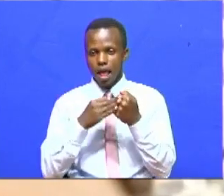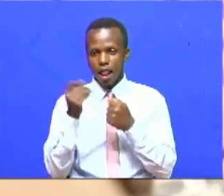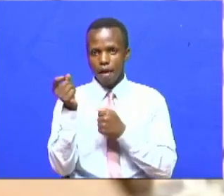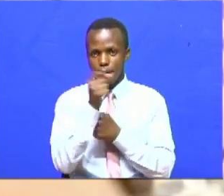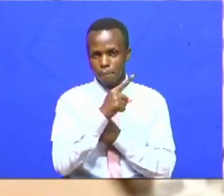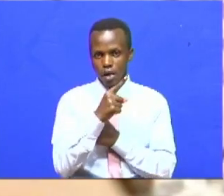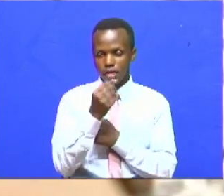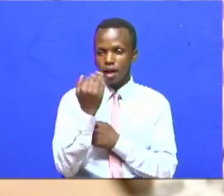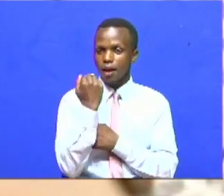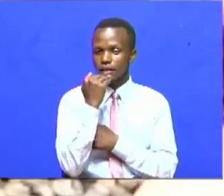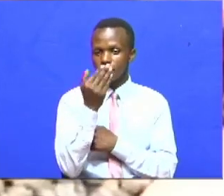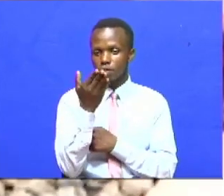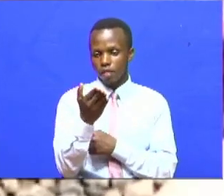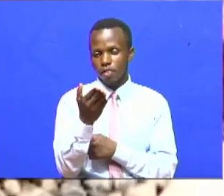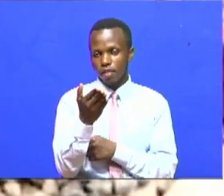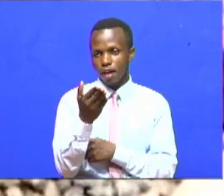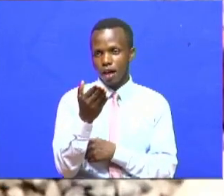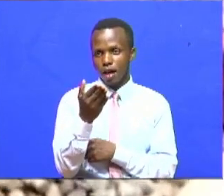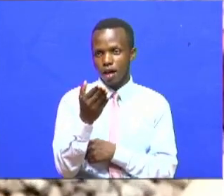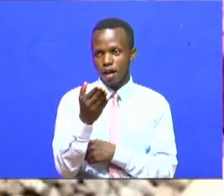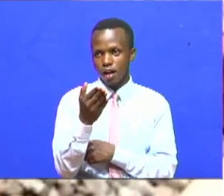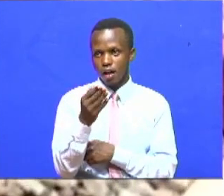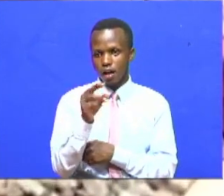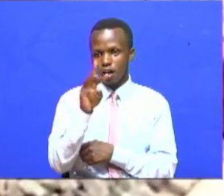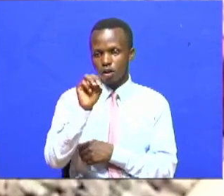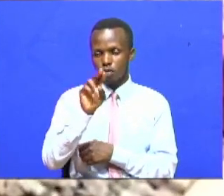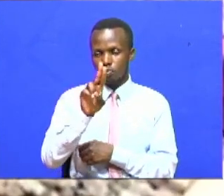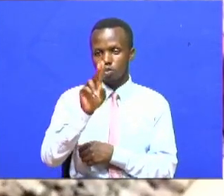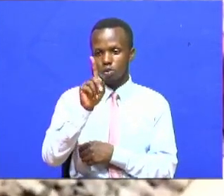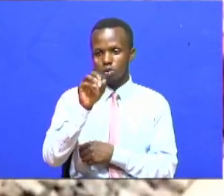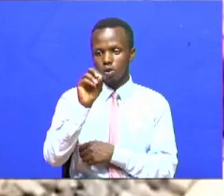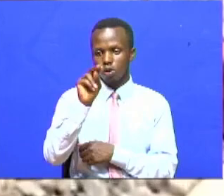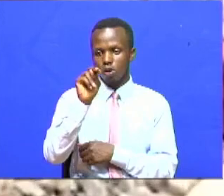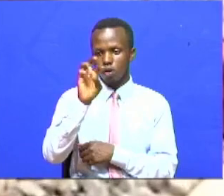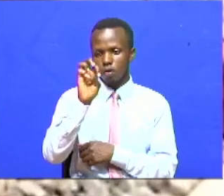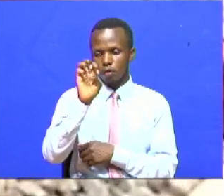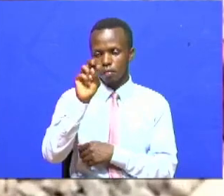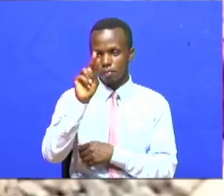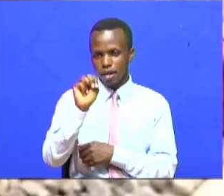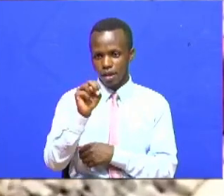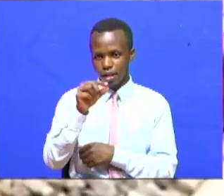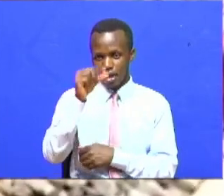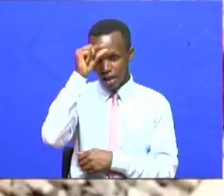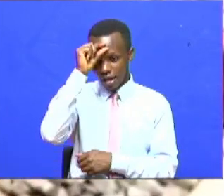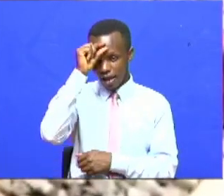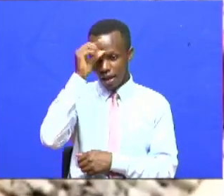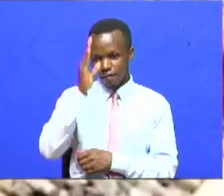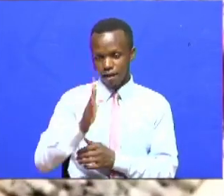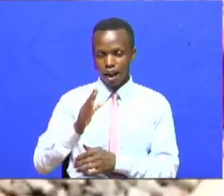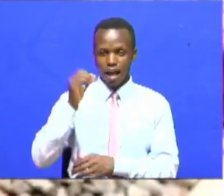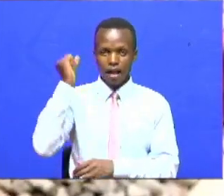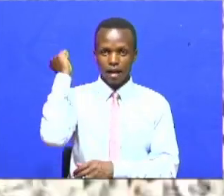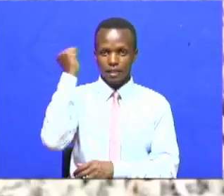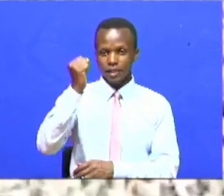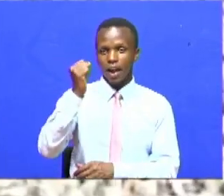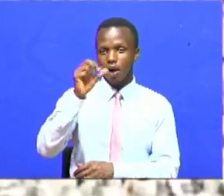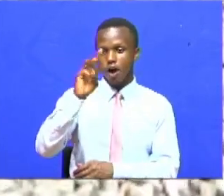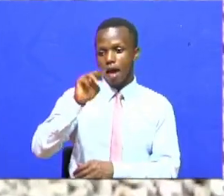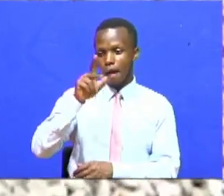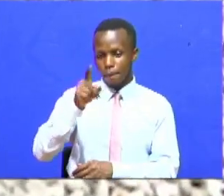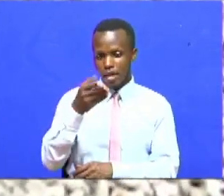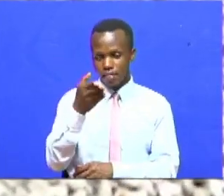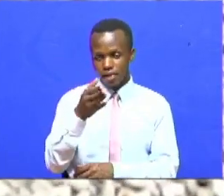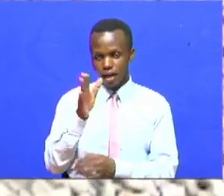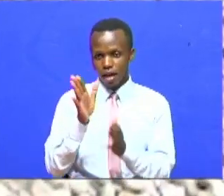Rigathi Gachagua, Cabinet Secretary Kipchumba Murkomen, Kajiado Governor Joseph Olelenku, members of parliament and